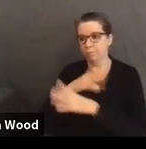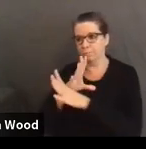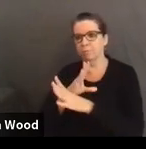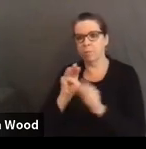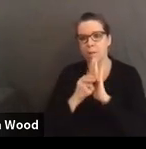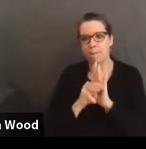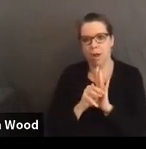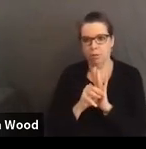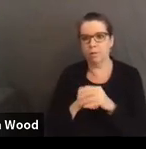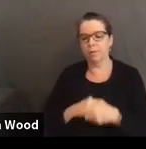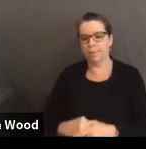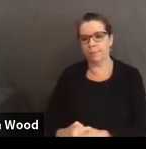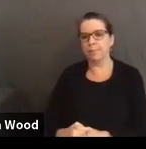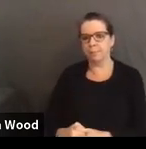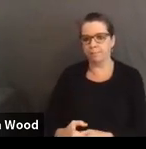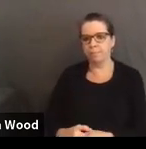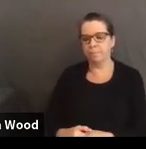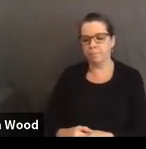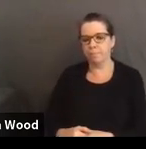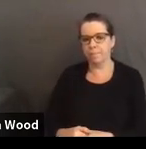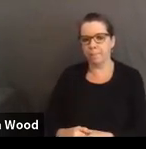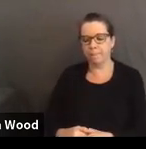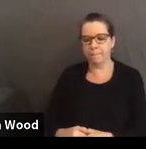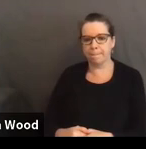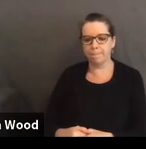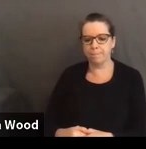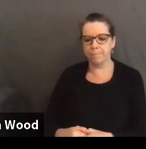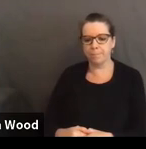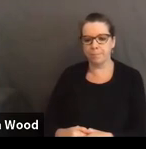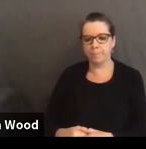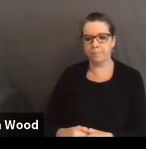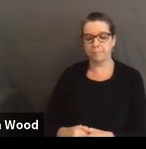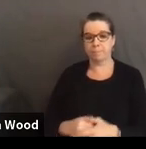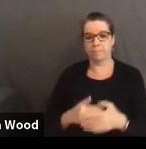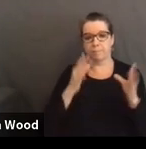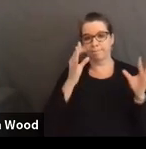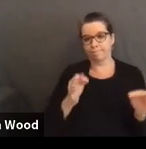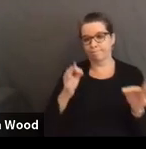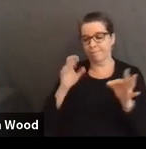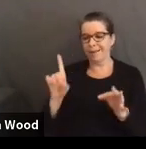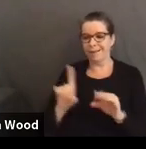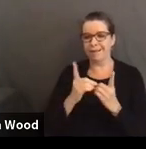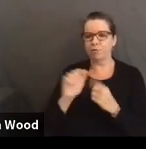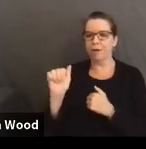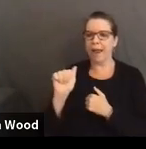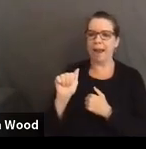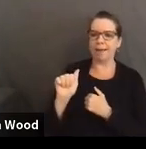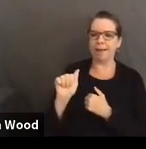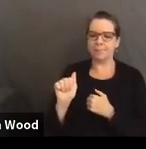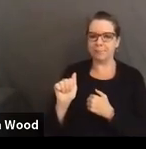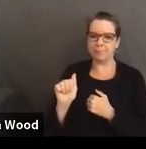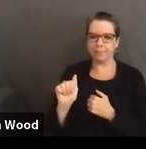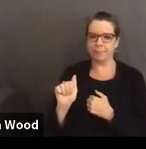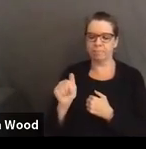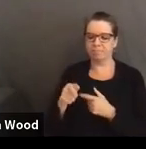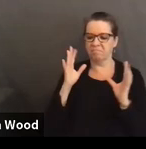and a hybrid model between school and home. Given these decisions, District A was left with